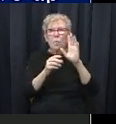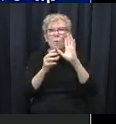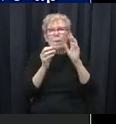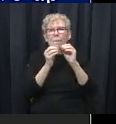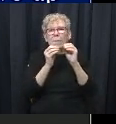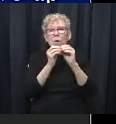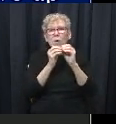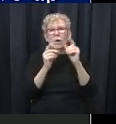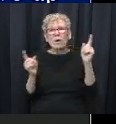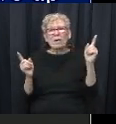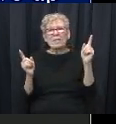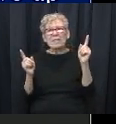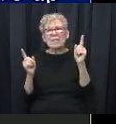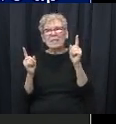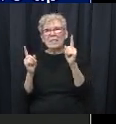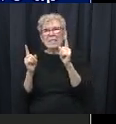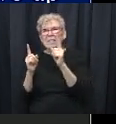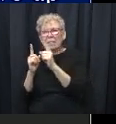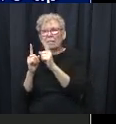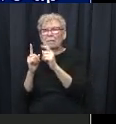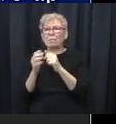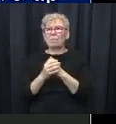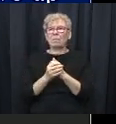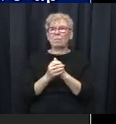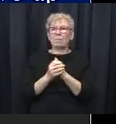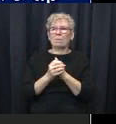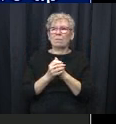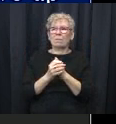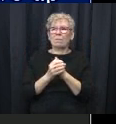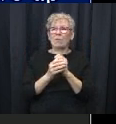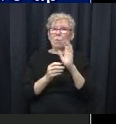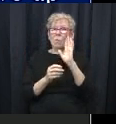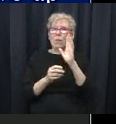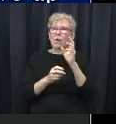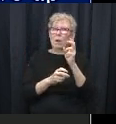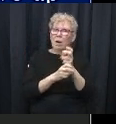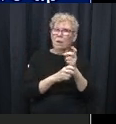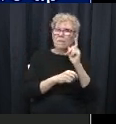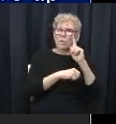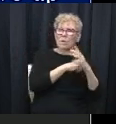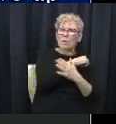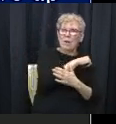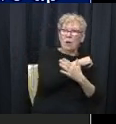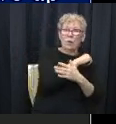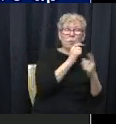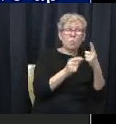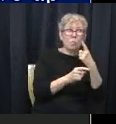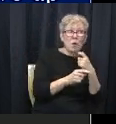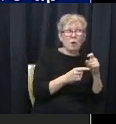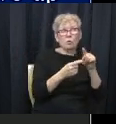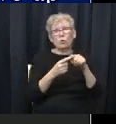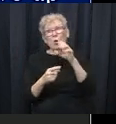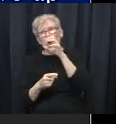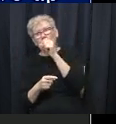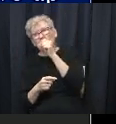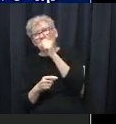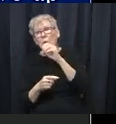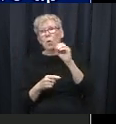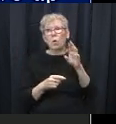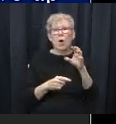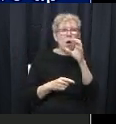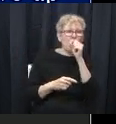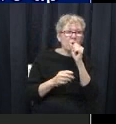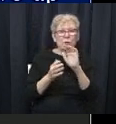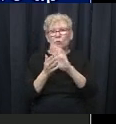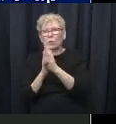or orange to yellow without sufficient testing occurring. And then also, we will be providing